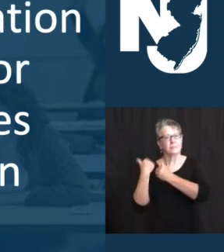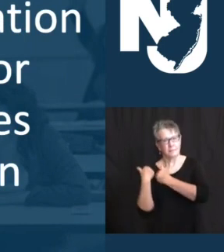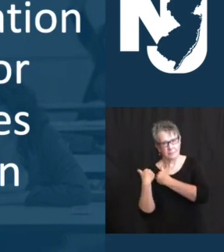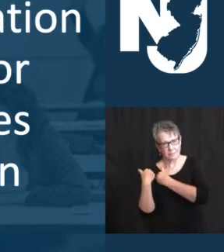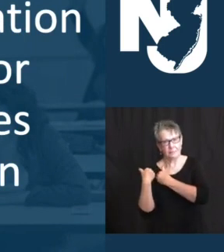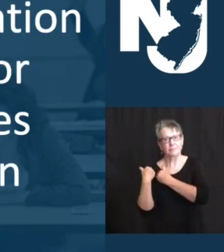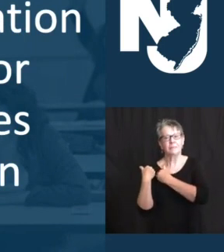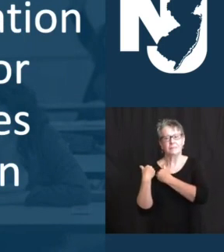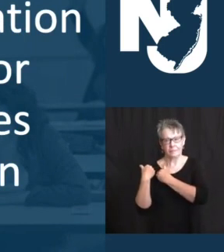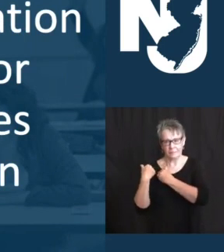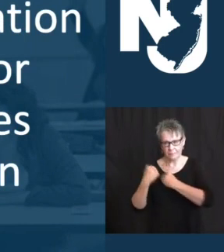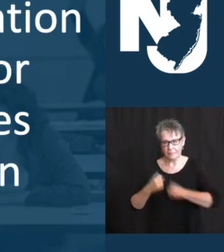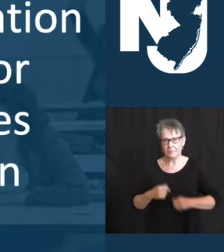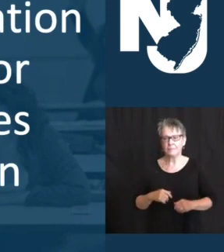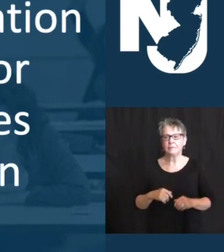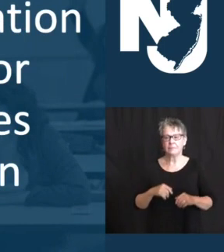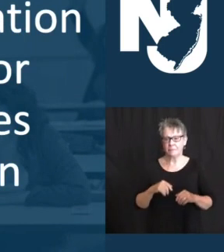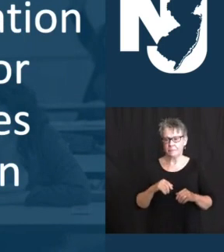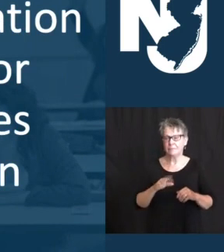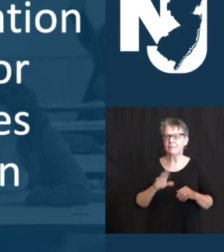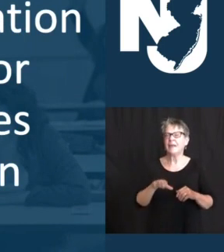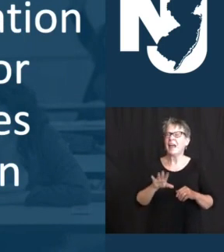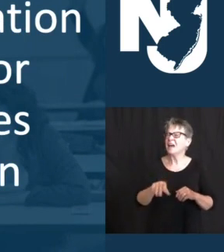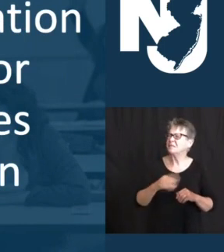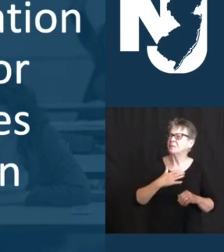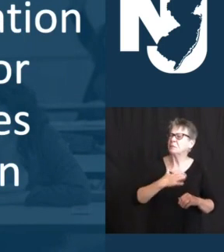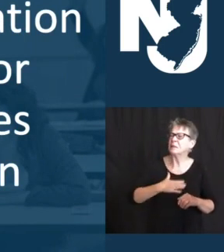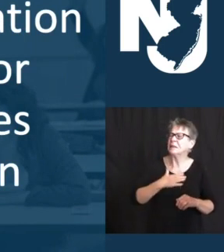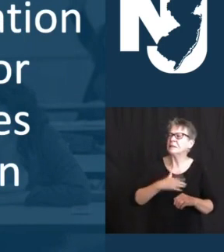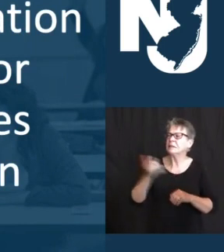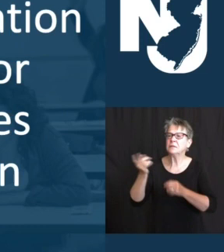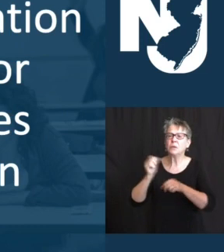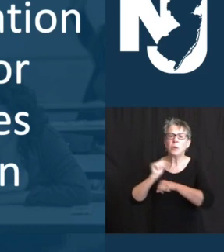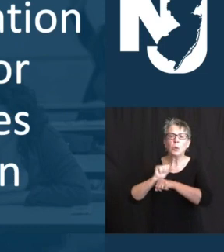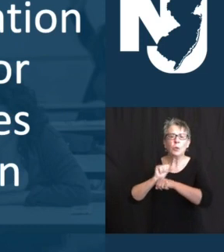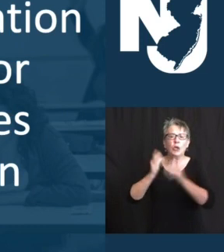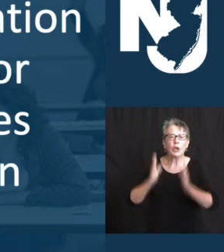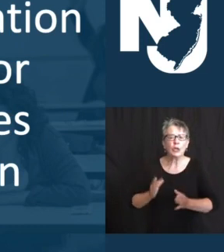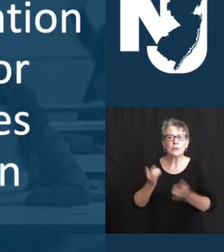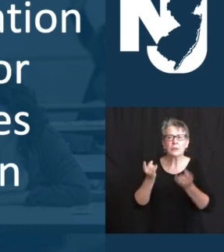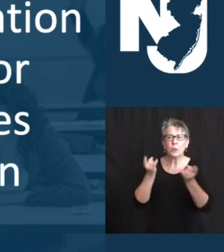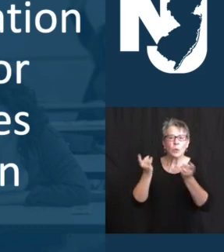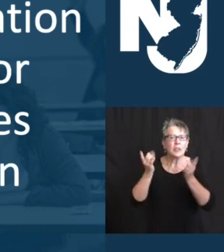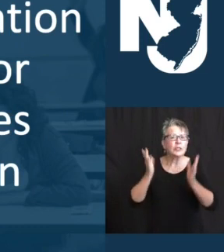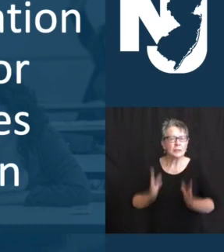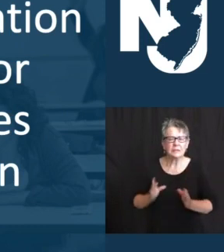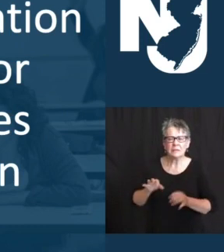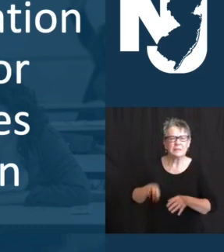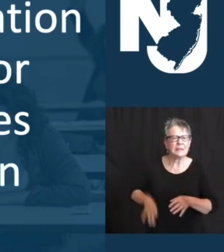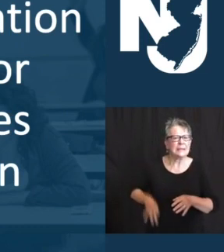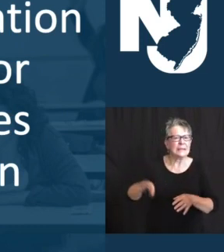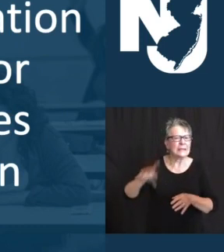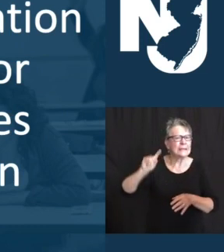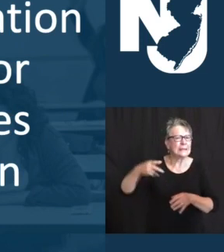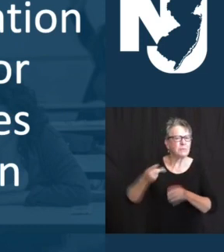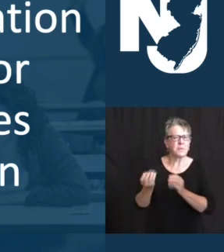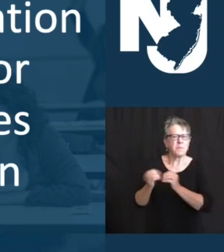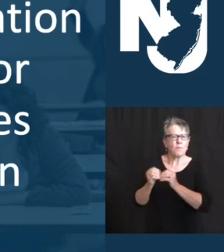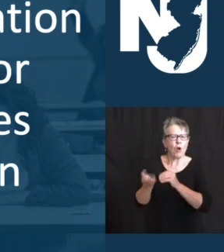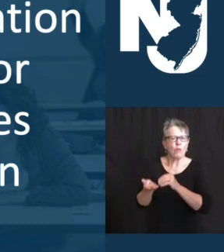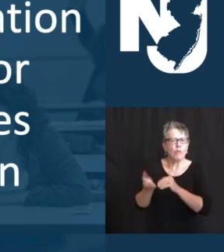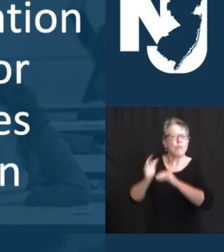be releasing guidance for our colleges and universities, laying out the framework for the preparations for the upcoming